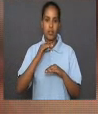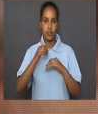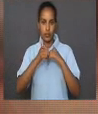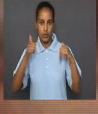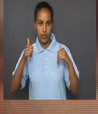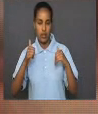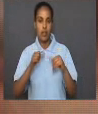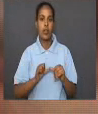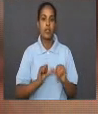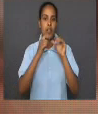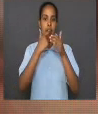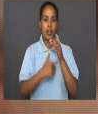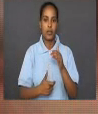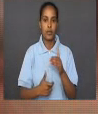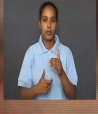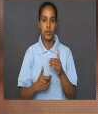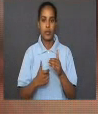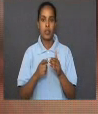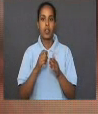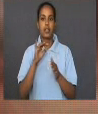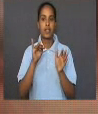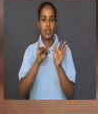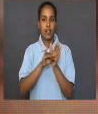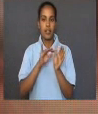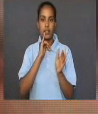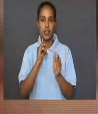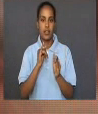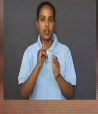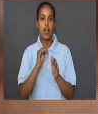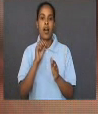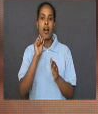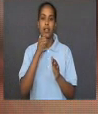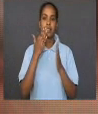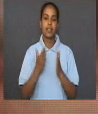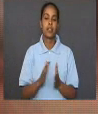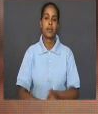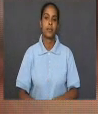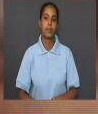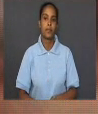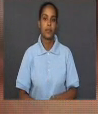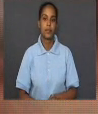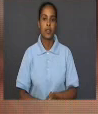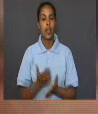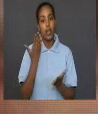base dissociation constant values, then the salt is acidic.